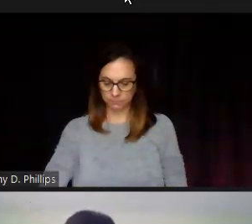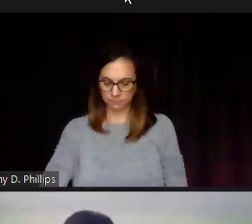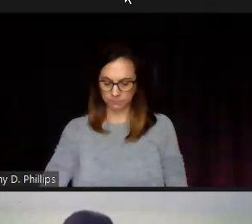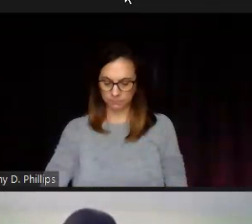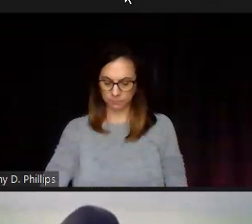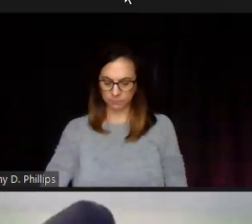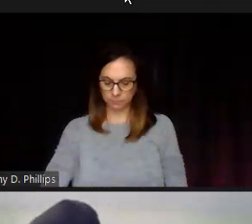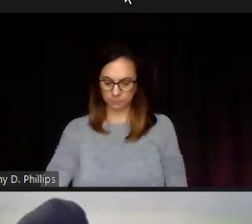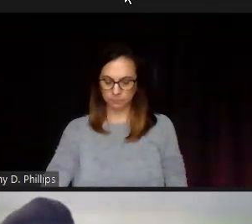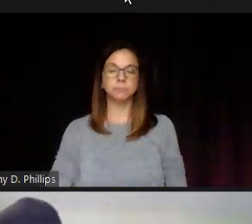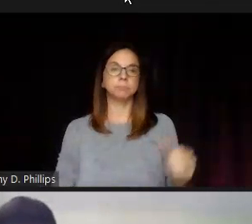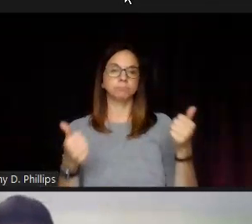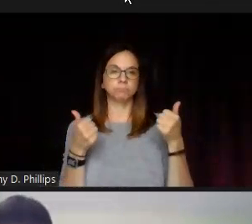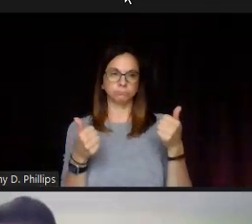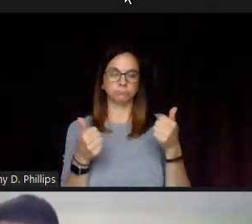Excellent. All right.